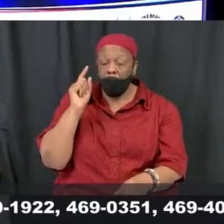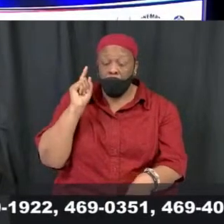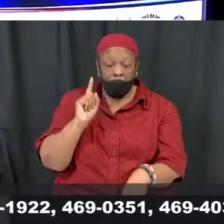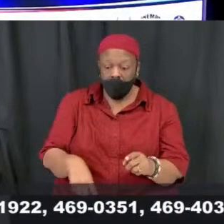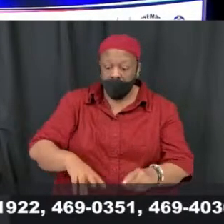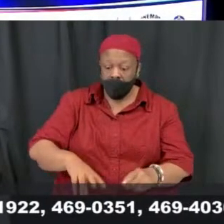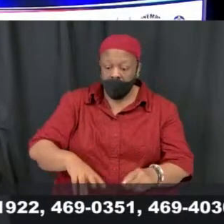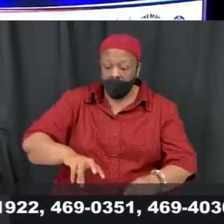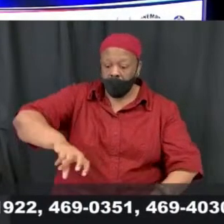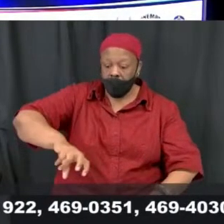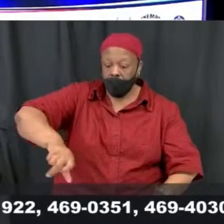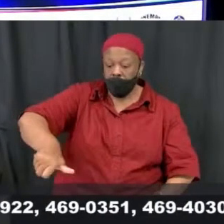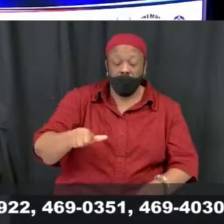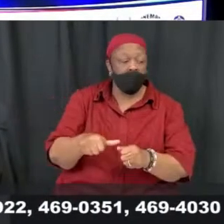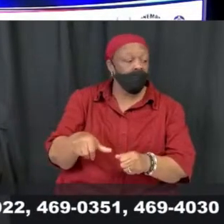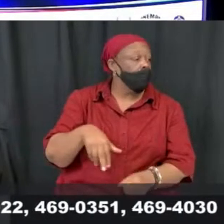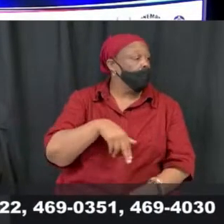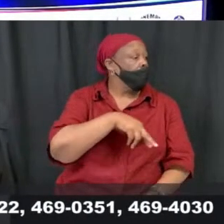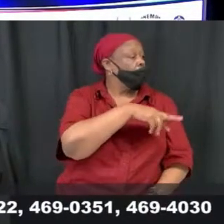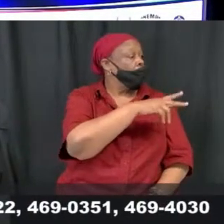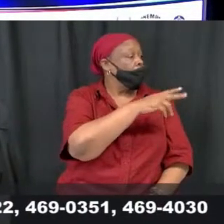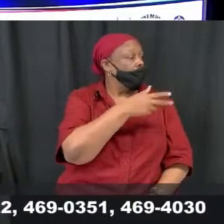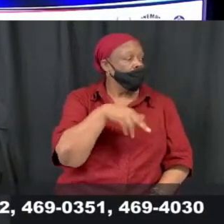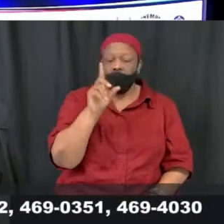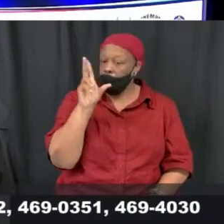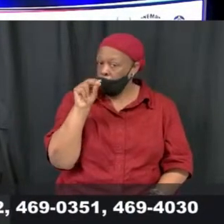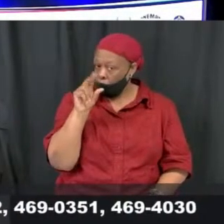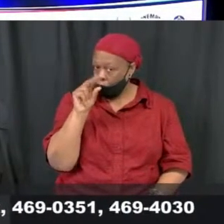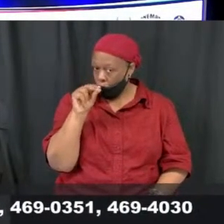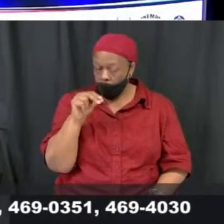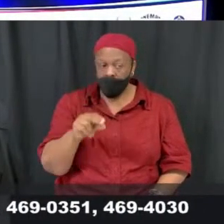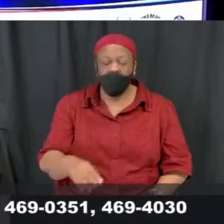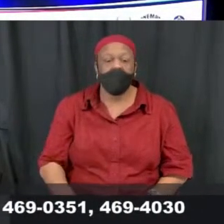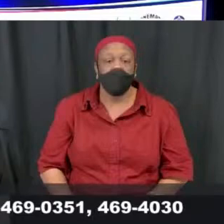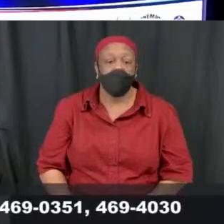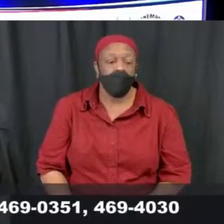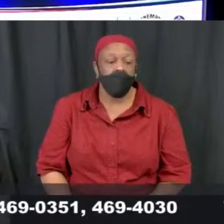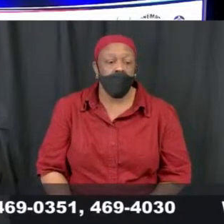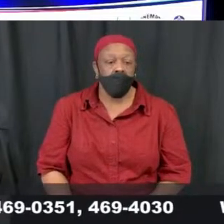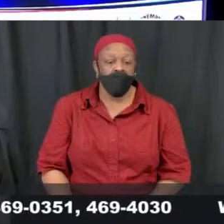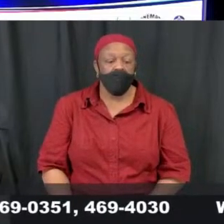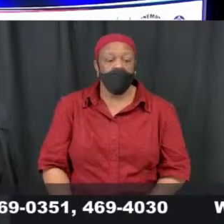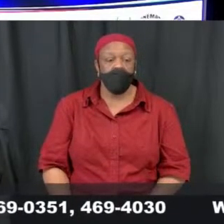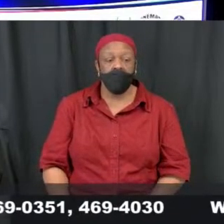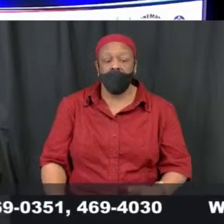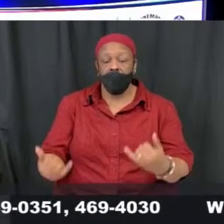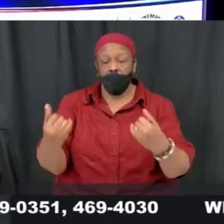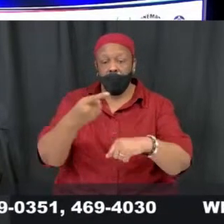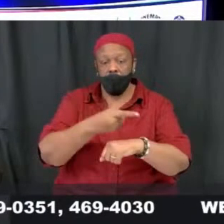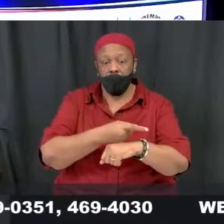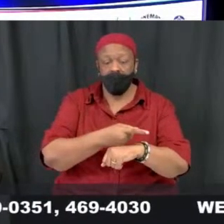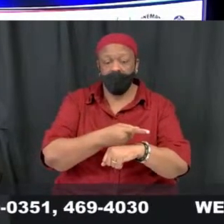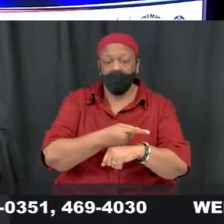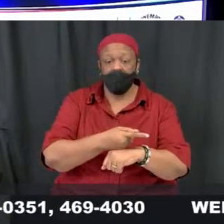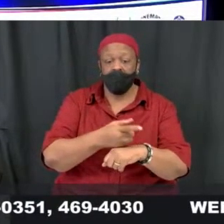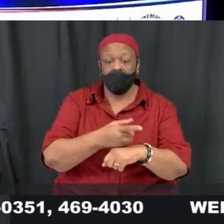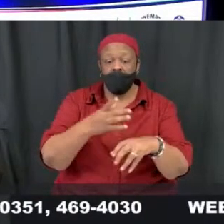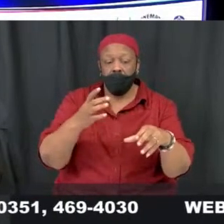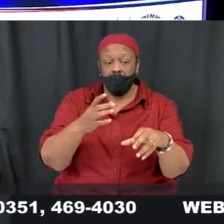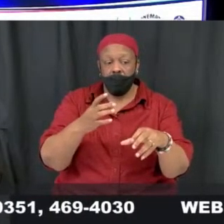Today, the COVID-19 task force would have had its weekly meeting, and we were notified by